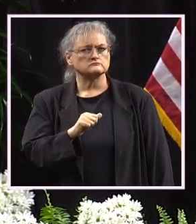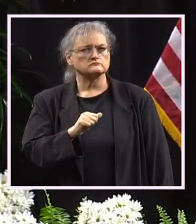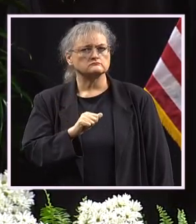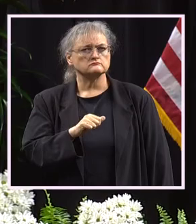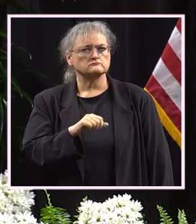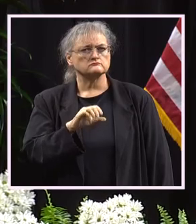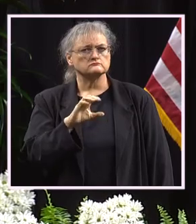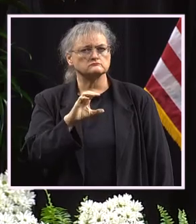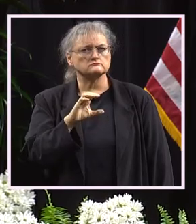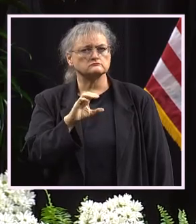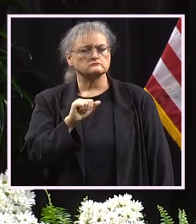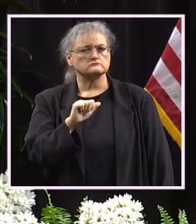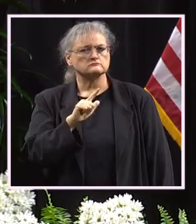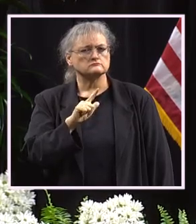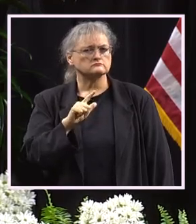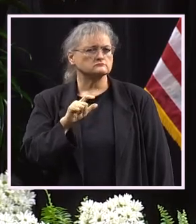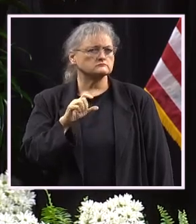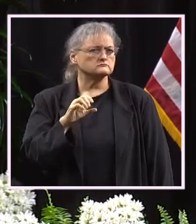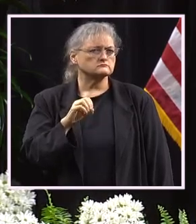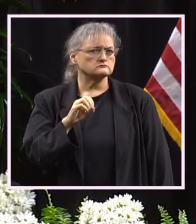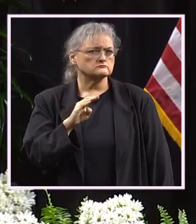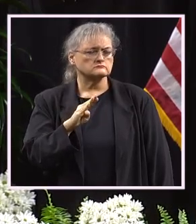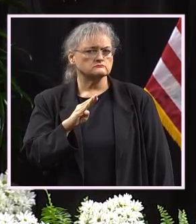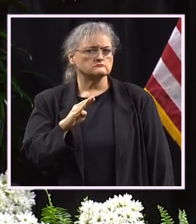Caleb K. Preston, cum laude.